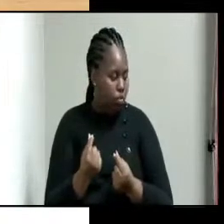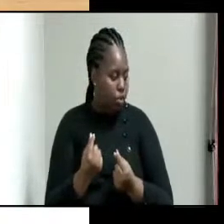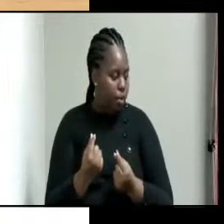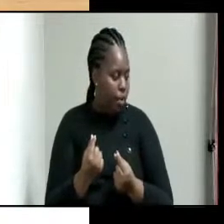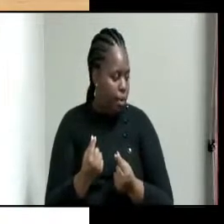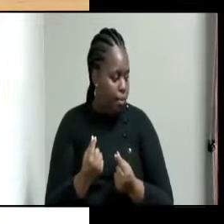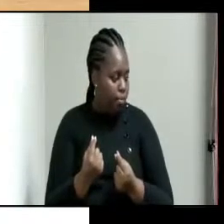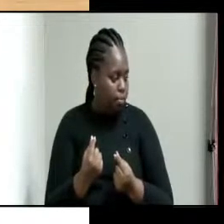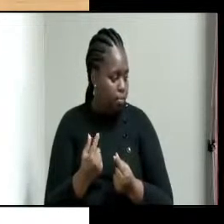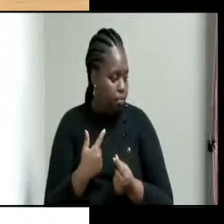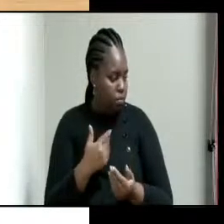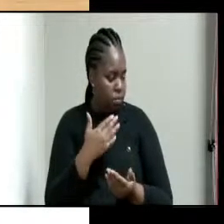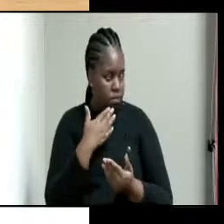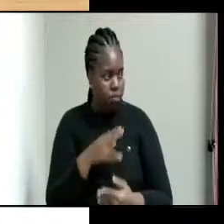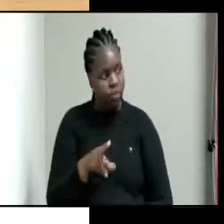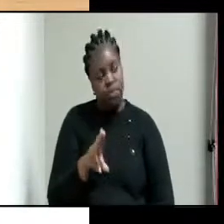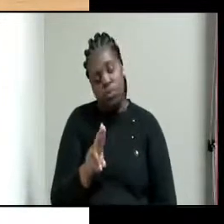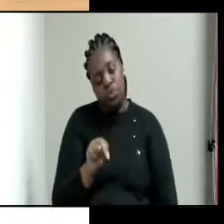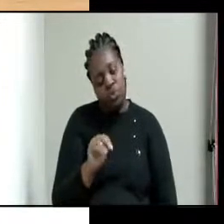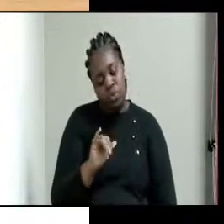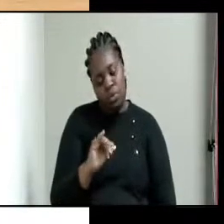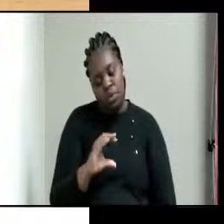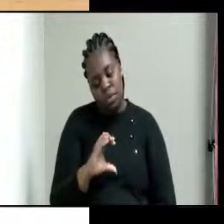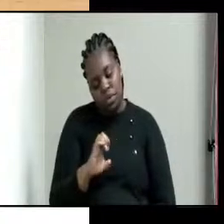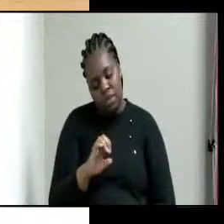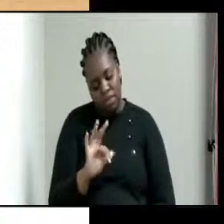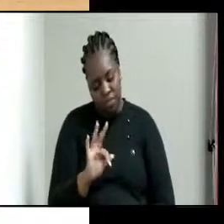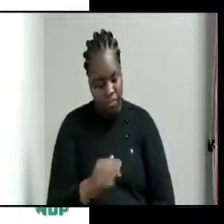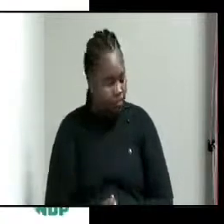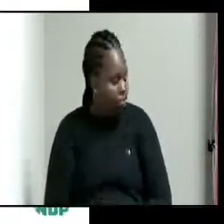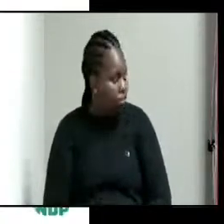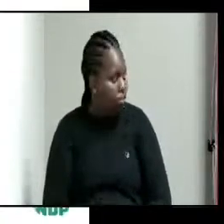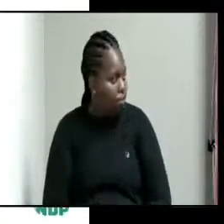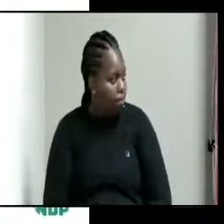all thanks to UNICEF.